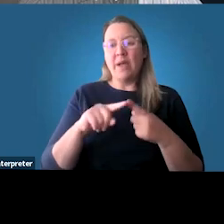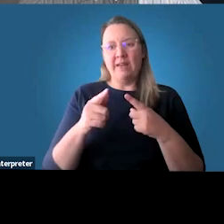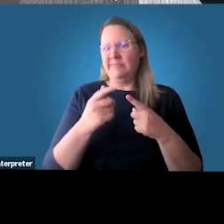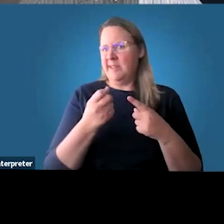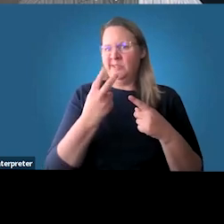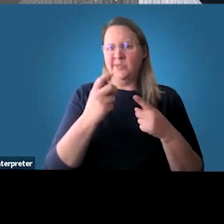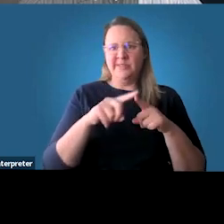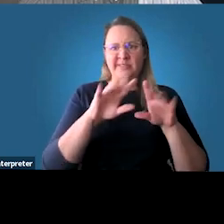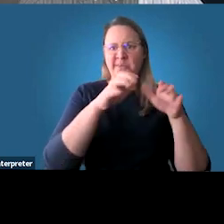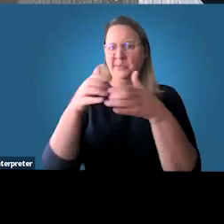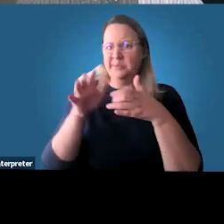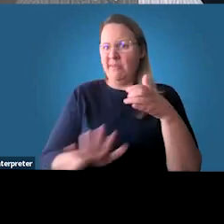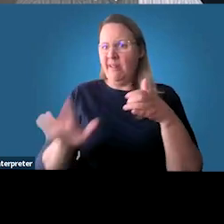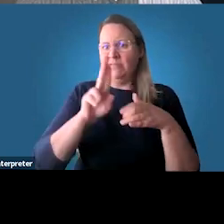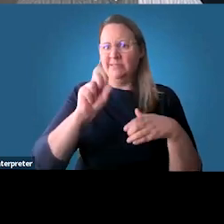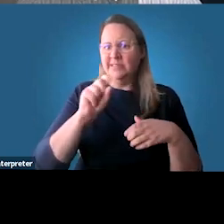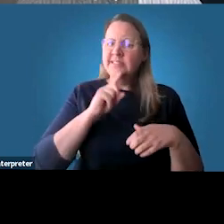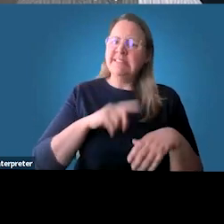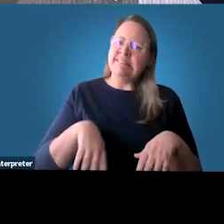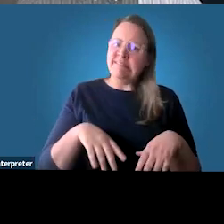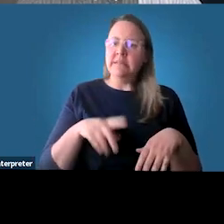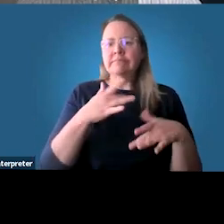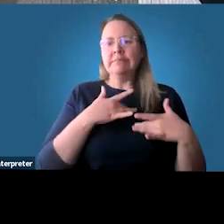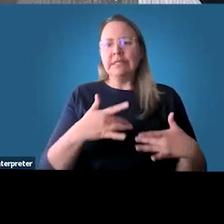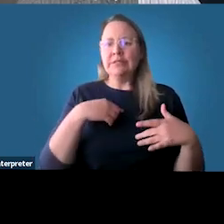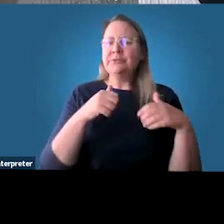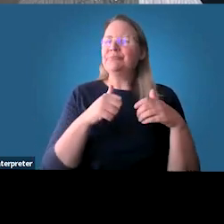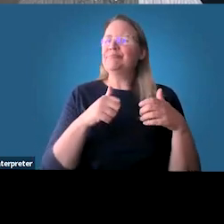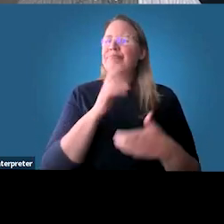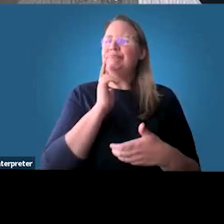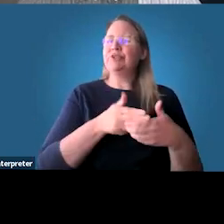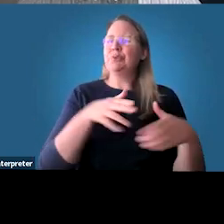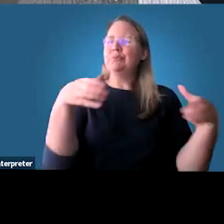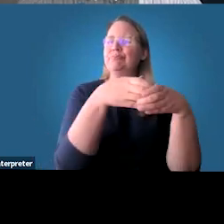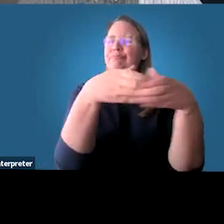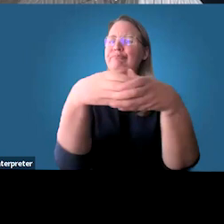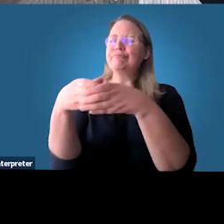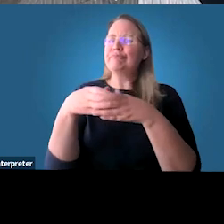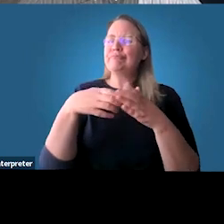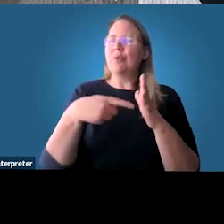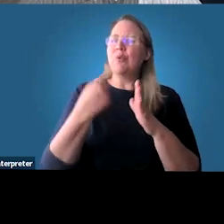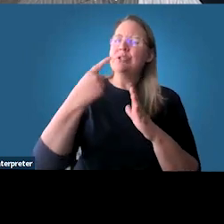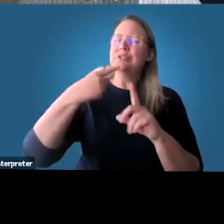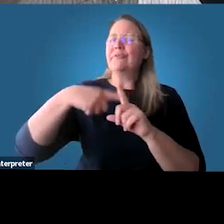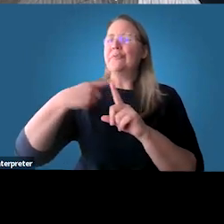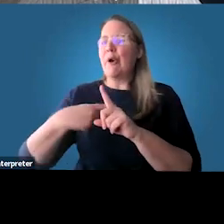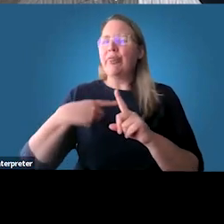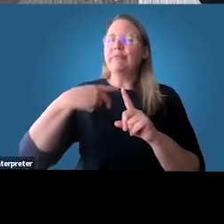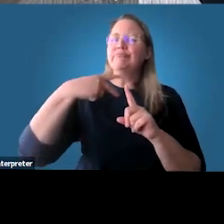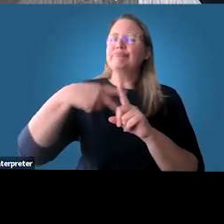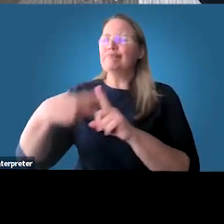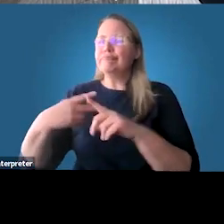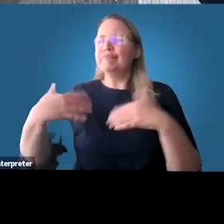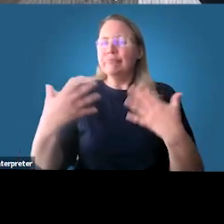country gathering usually once every month, couple of months. They're folks